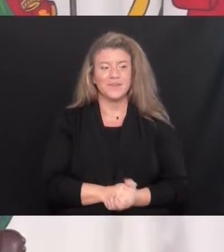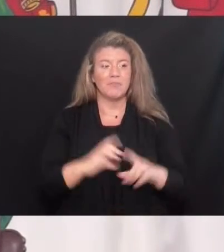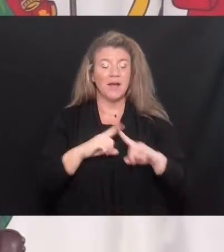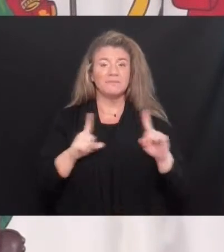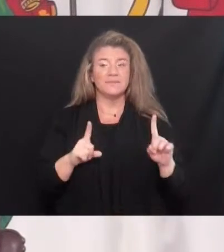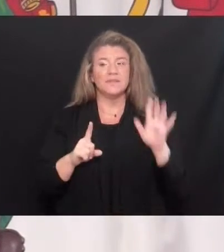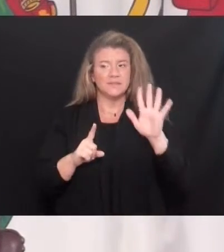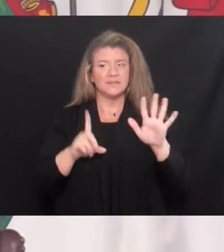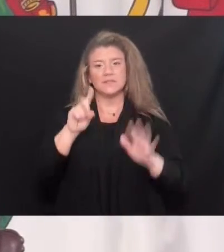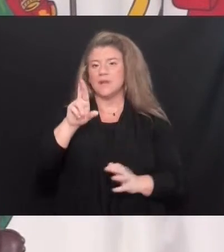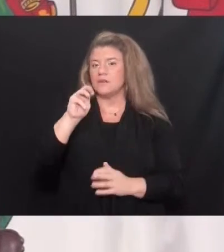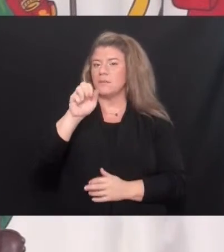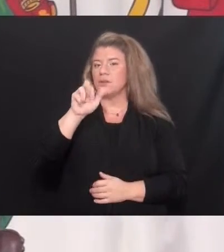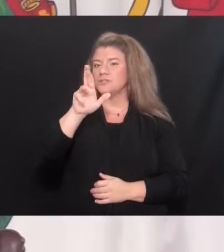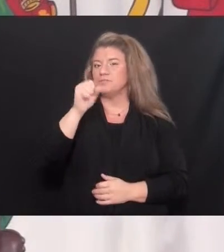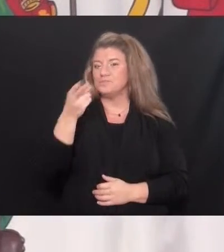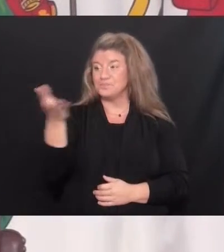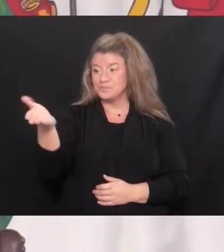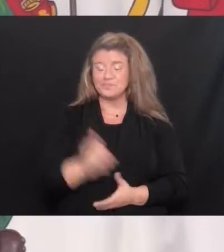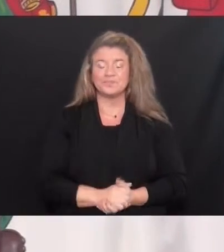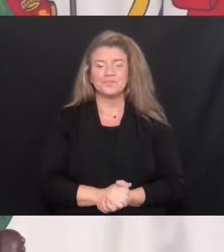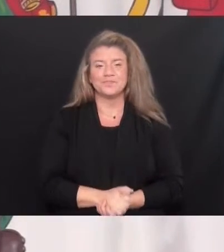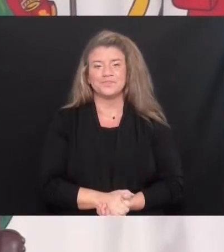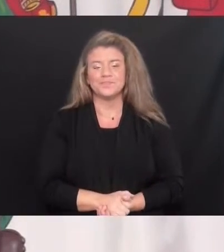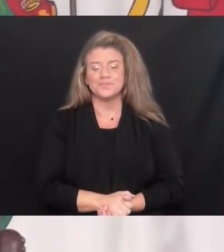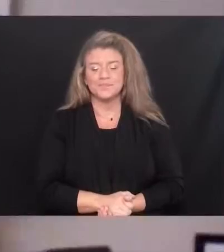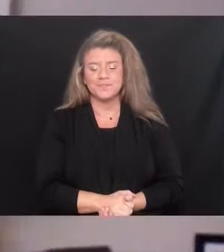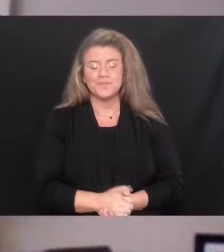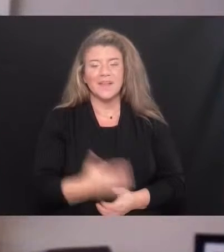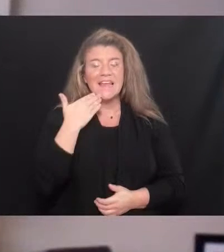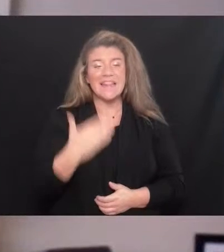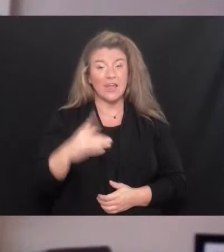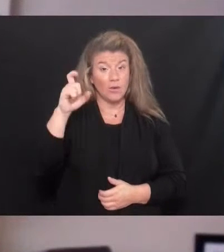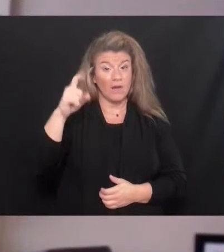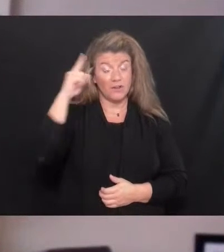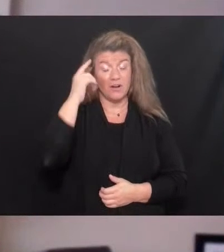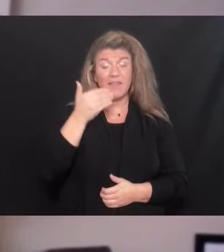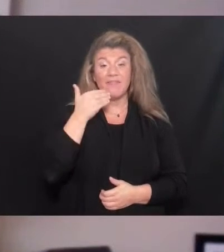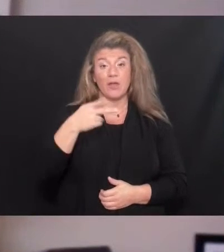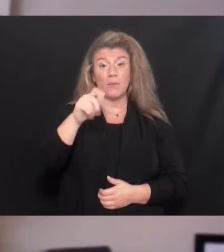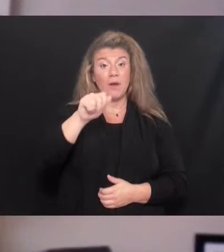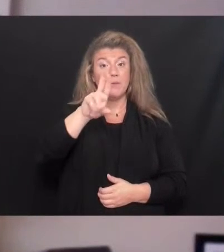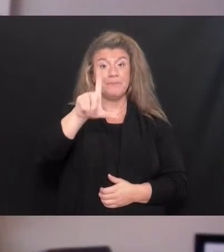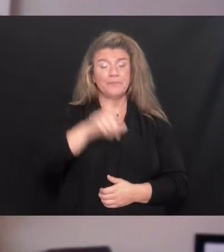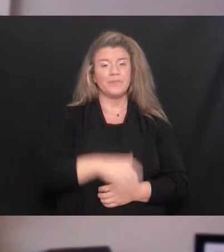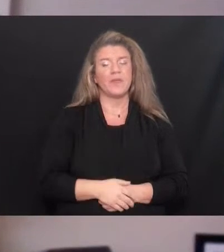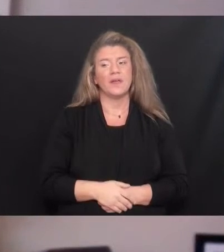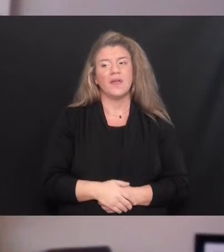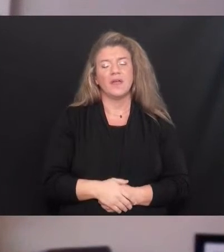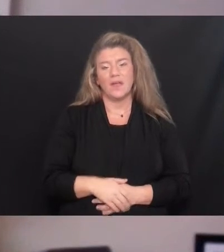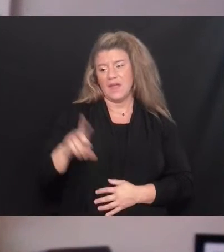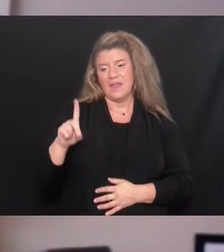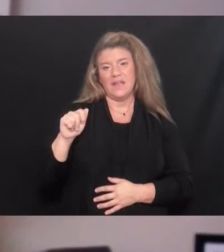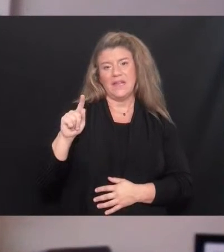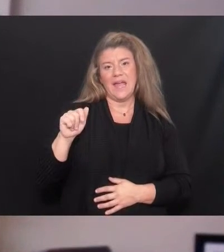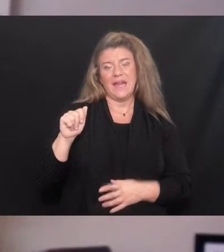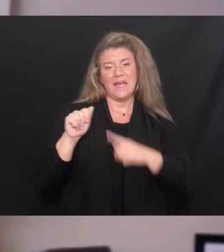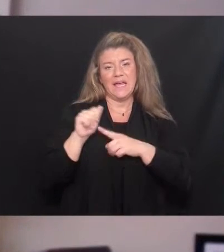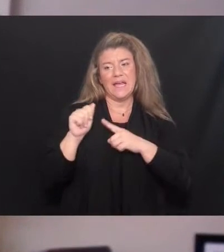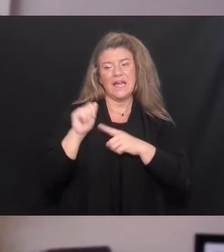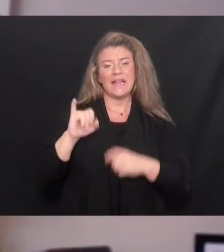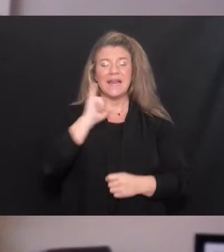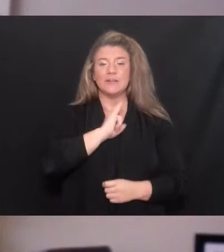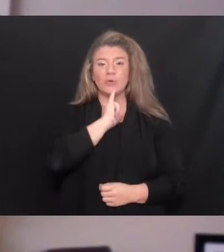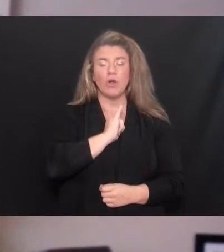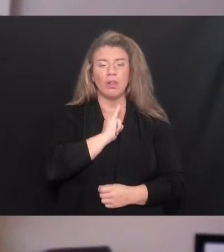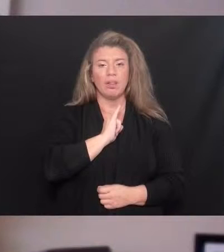nevertheless, Dr. Marsh. Thank you, Governor, and thank you, Paul. So the data that Israel